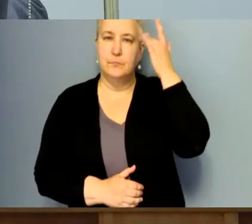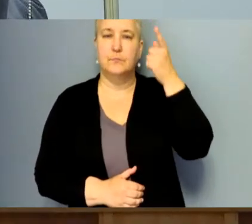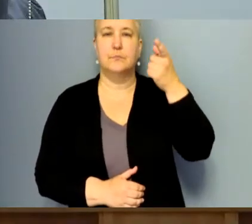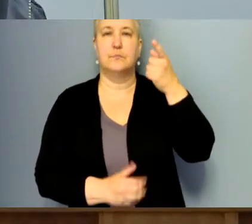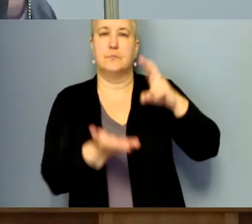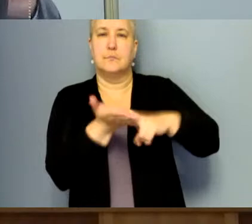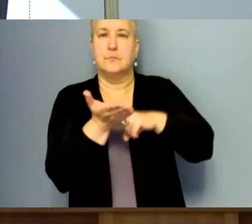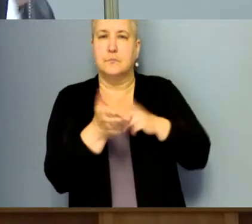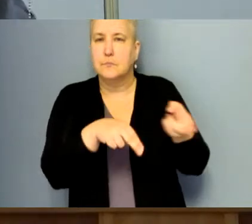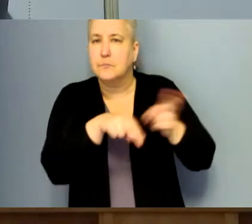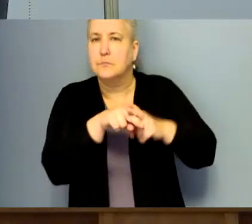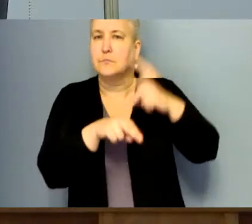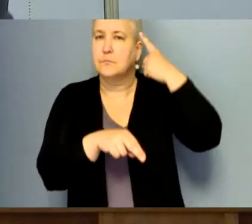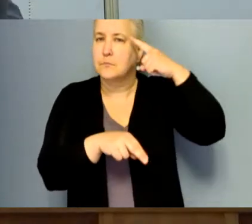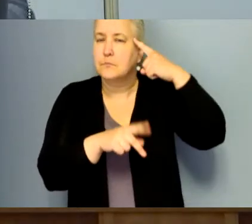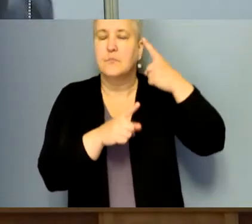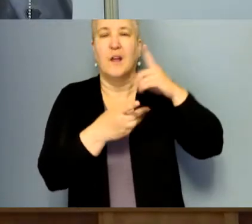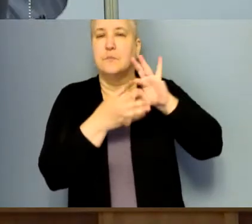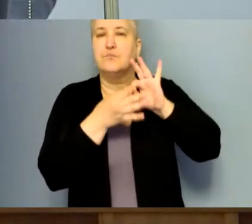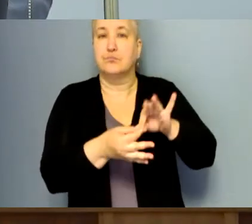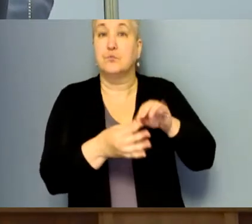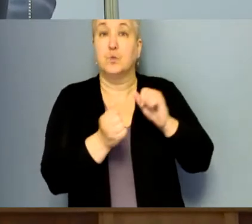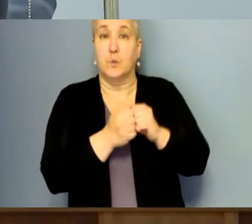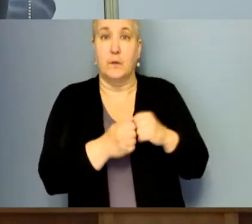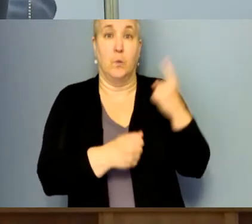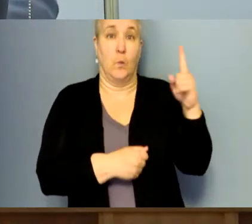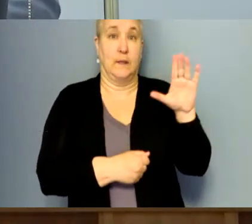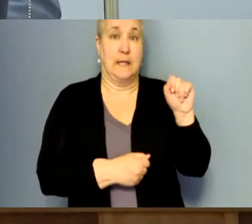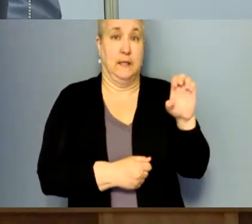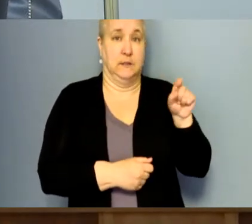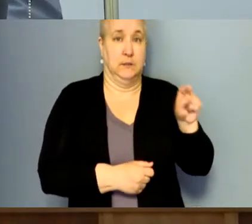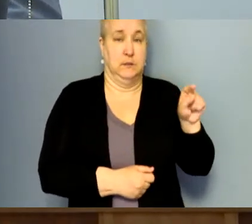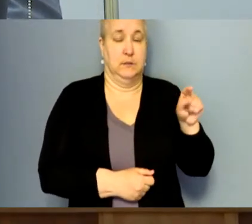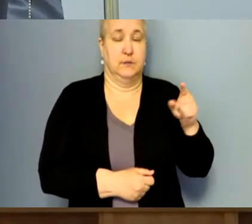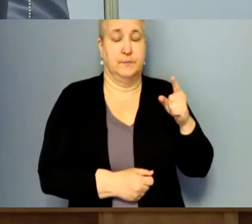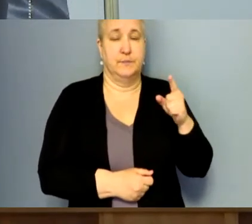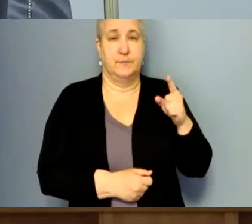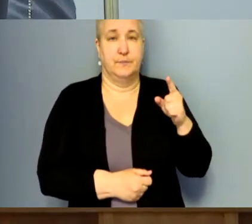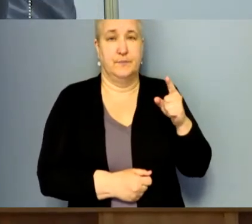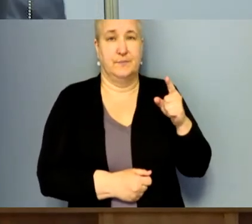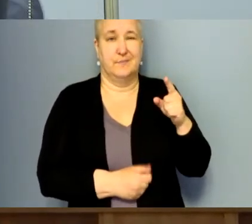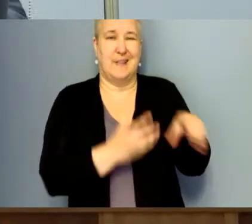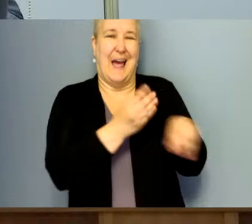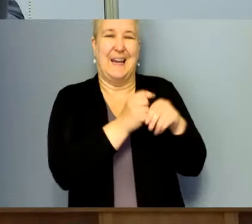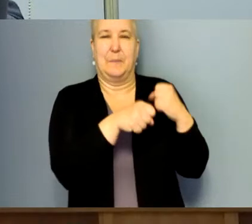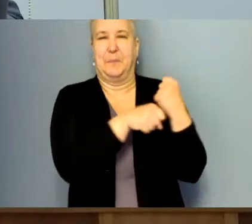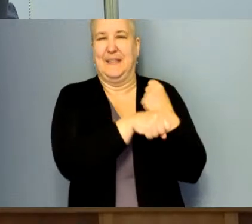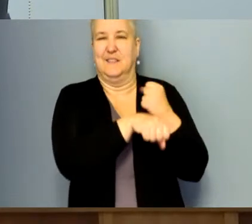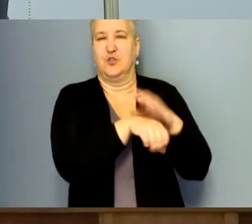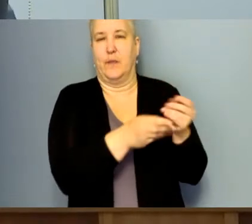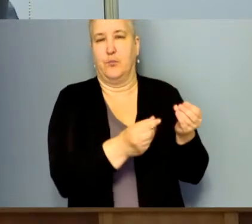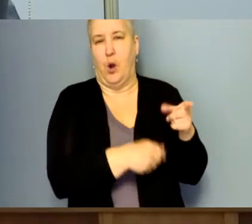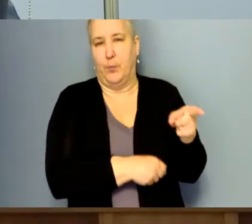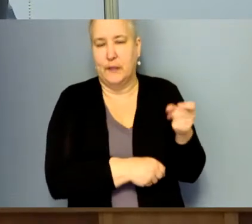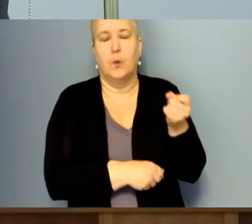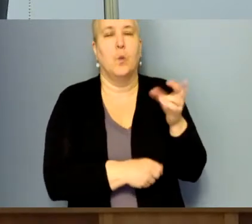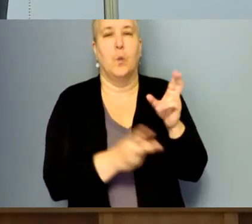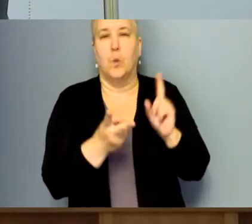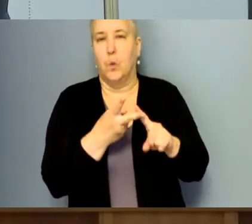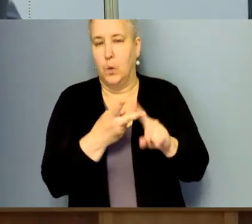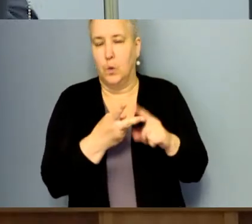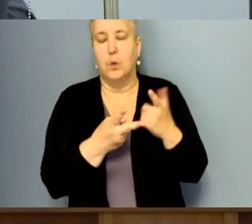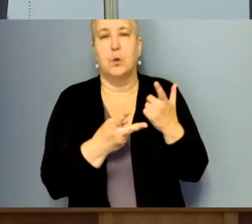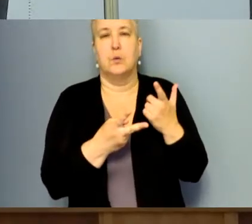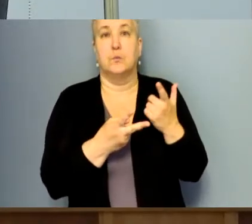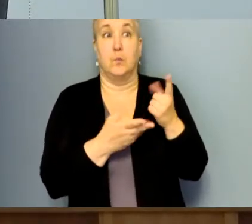contract increase has to do with either the one case it's added maintenance on the property or that we've